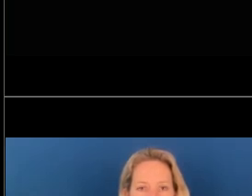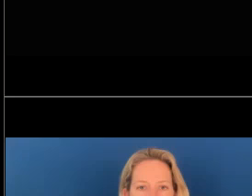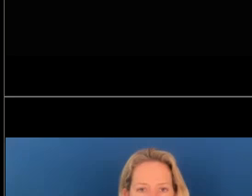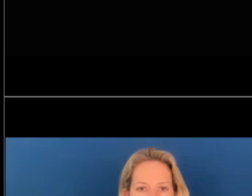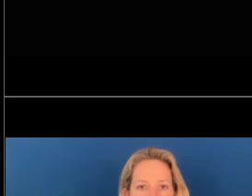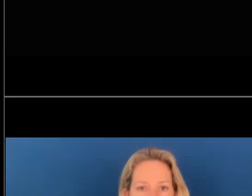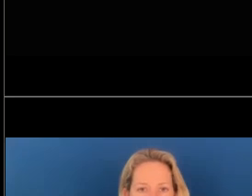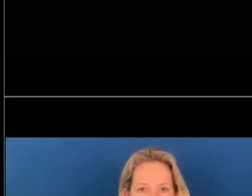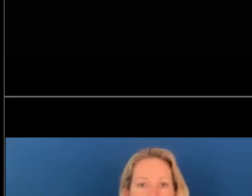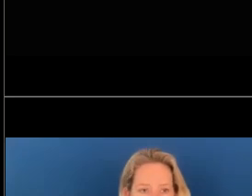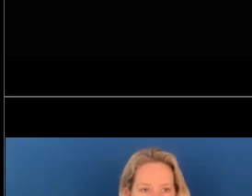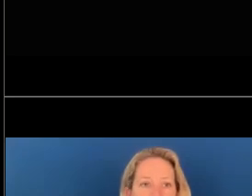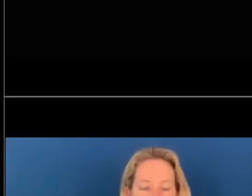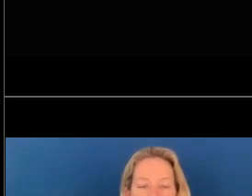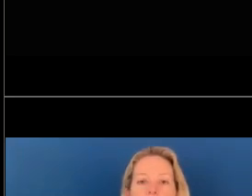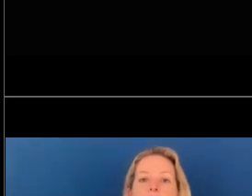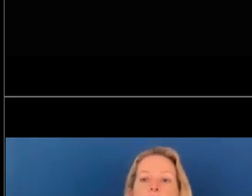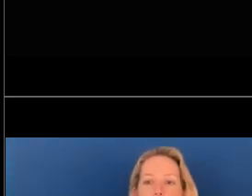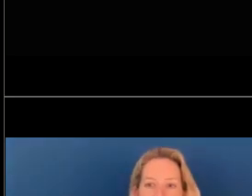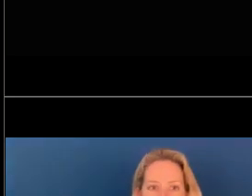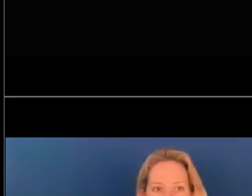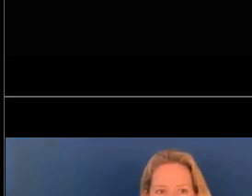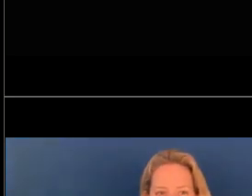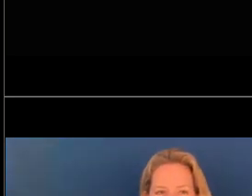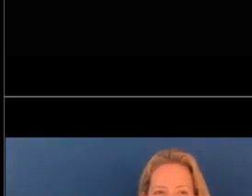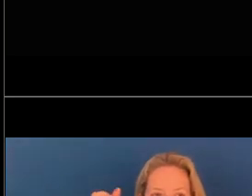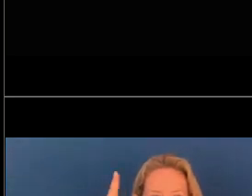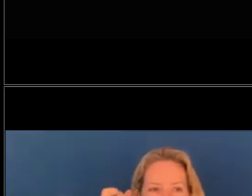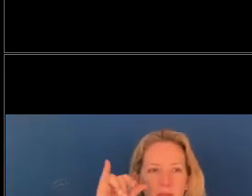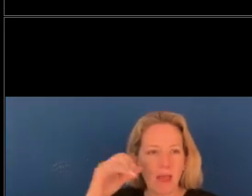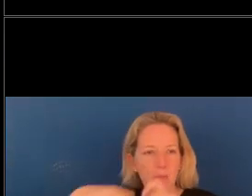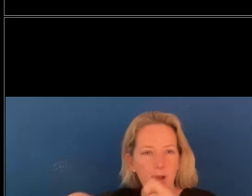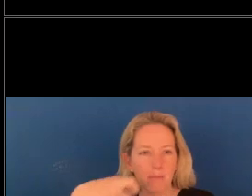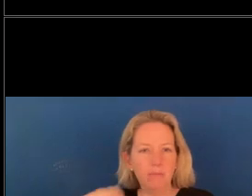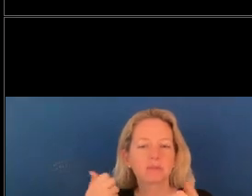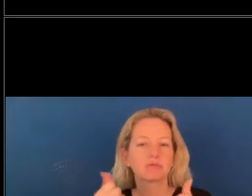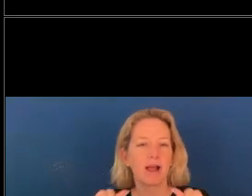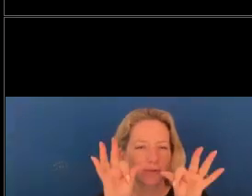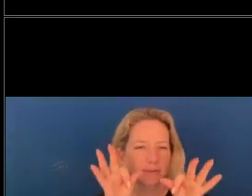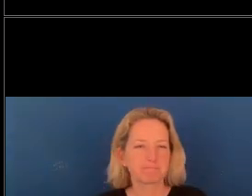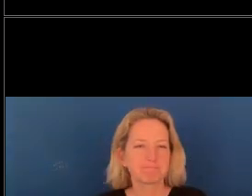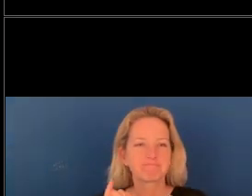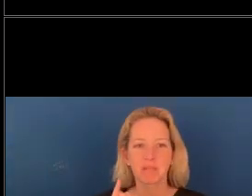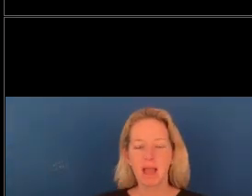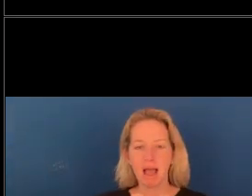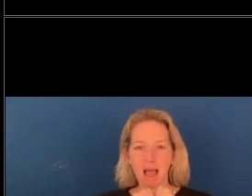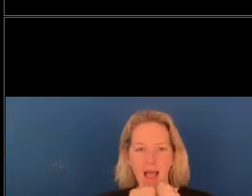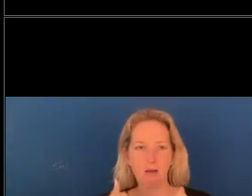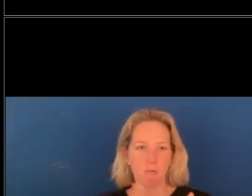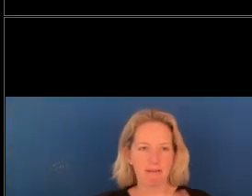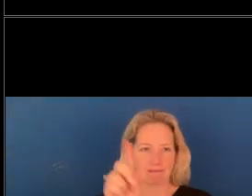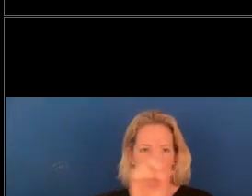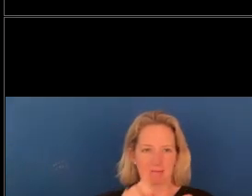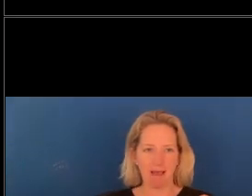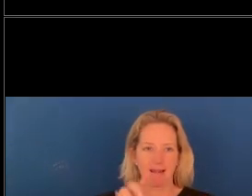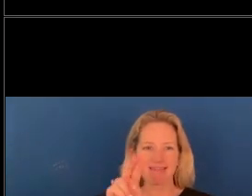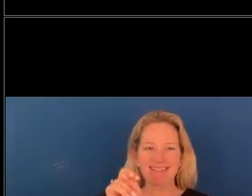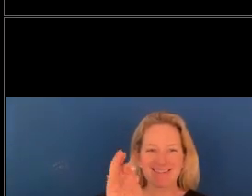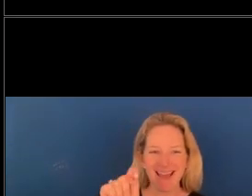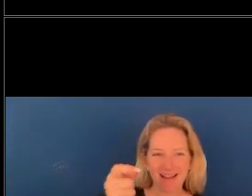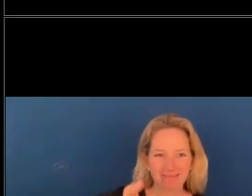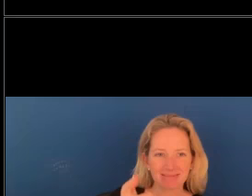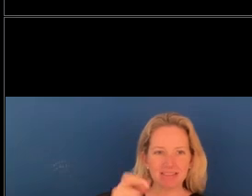okay, how might we design our nets differently? How might we do something differently that allows you to